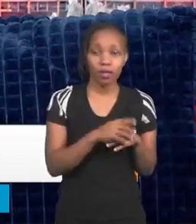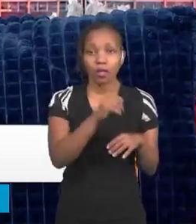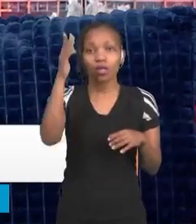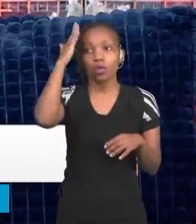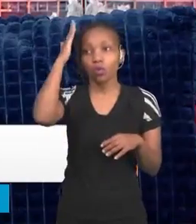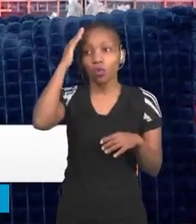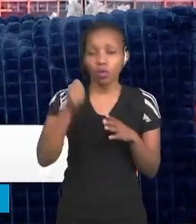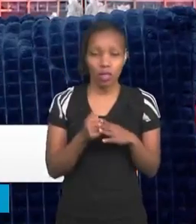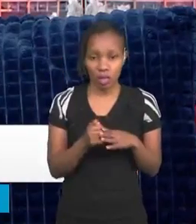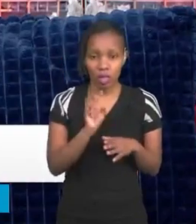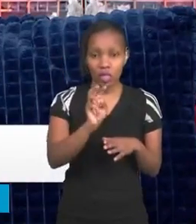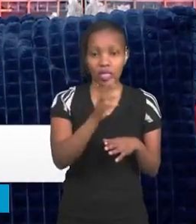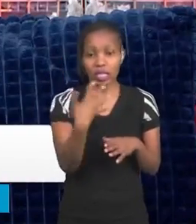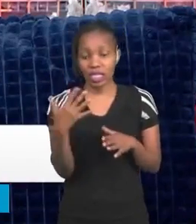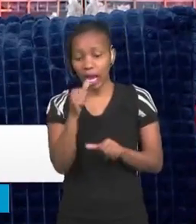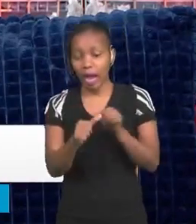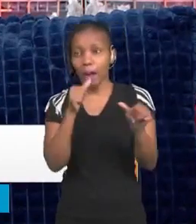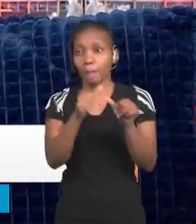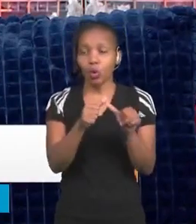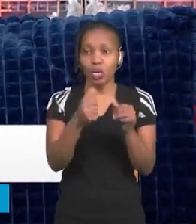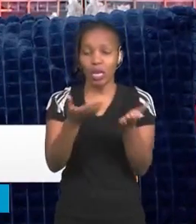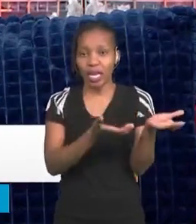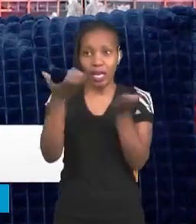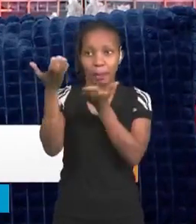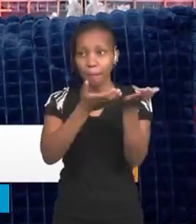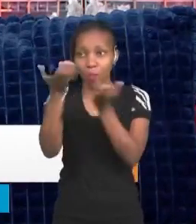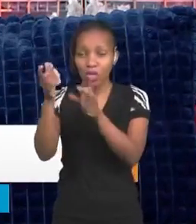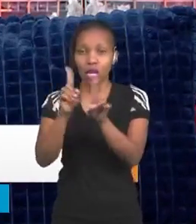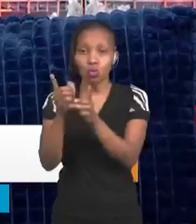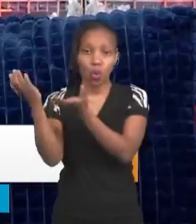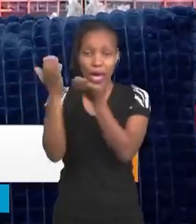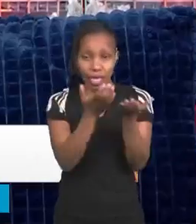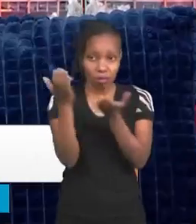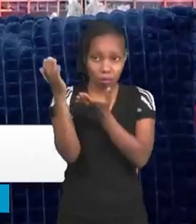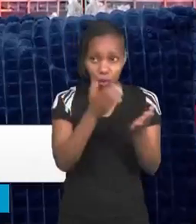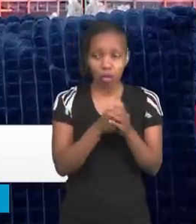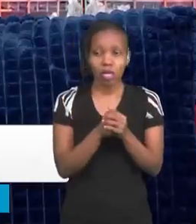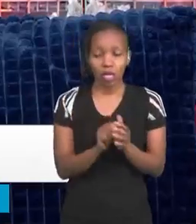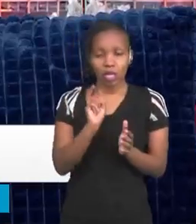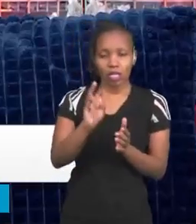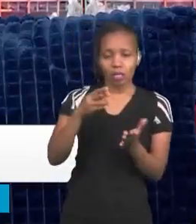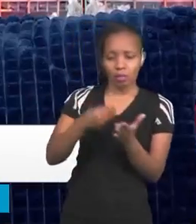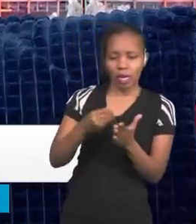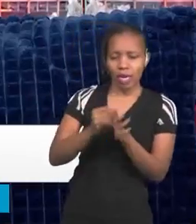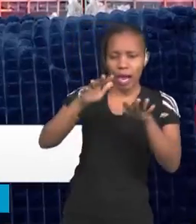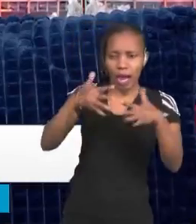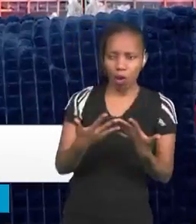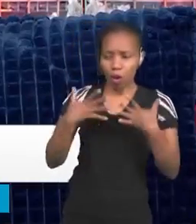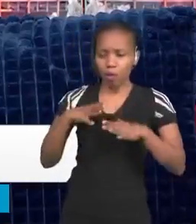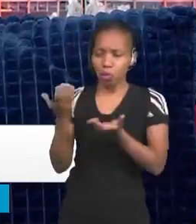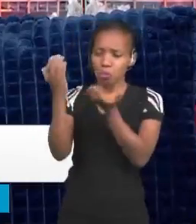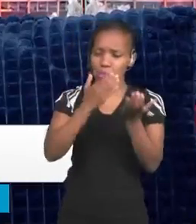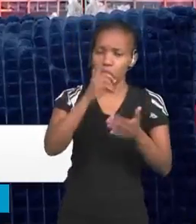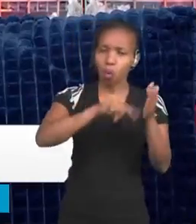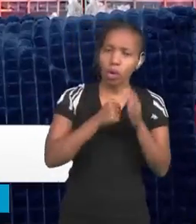who look at things to do with the imports and also exports and looking at revenue and how people bring in. So